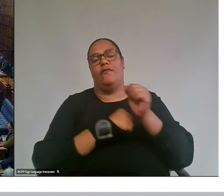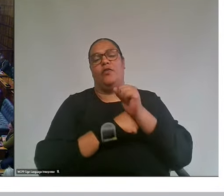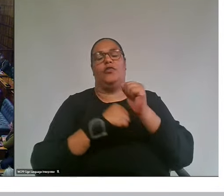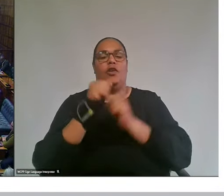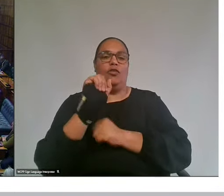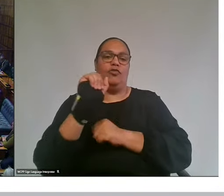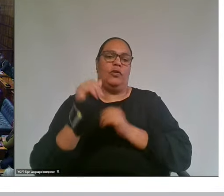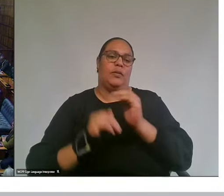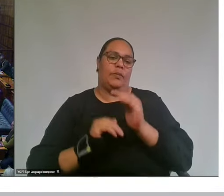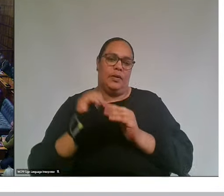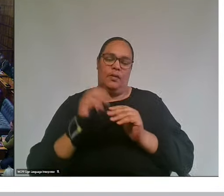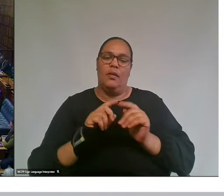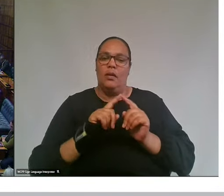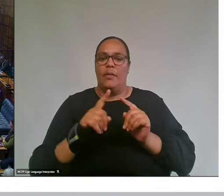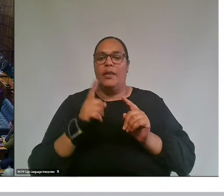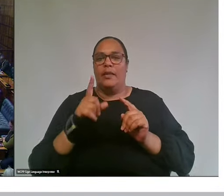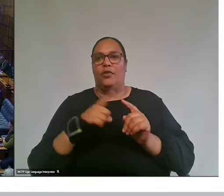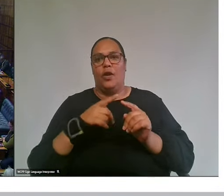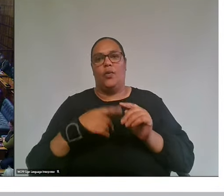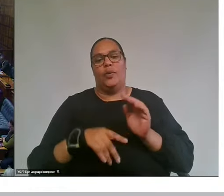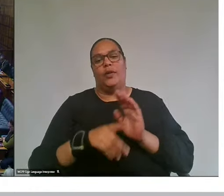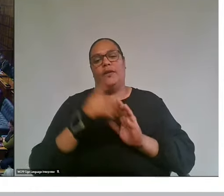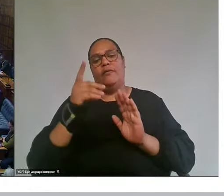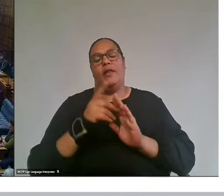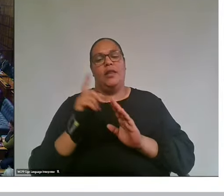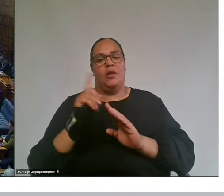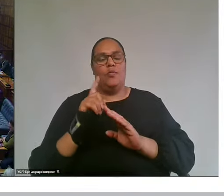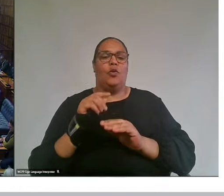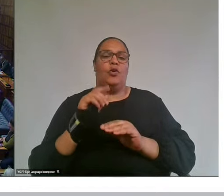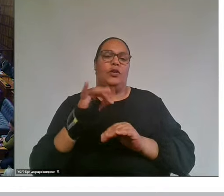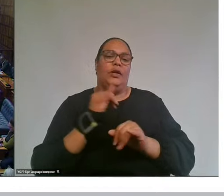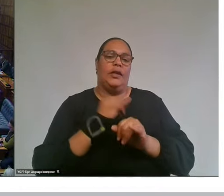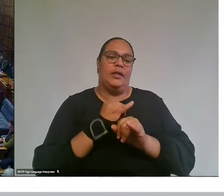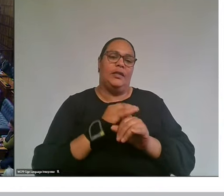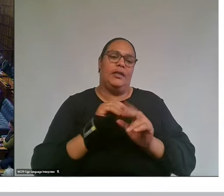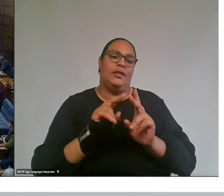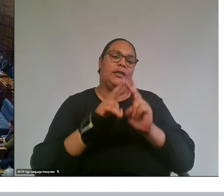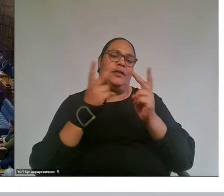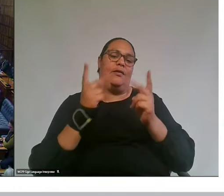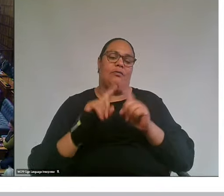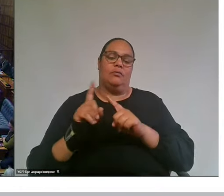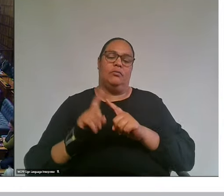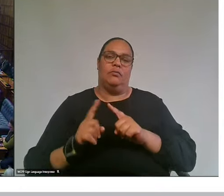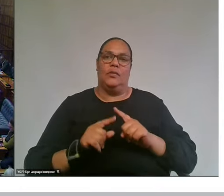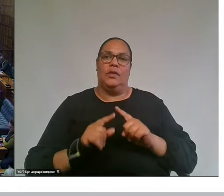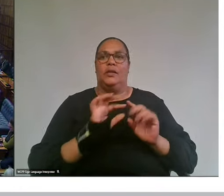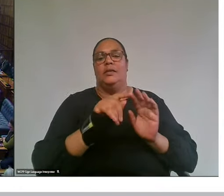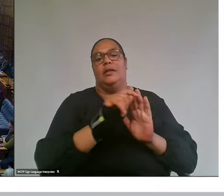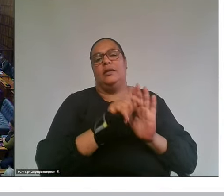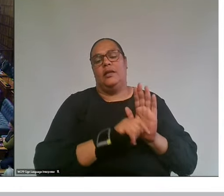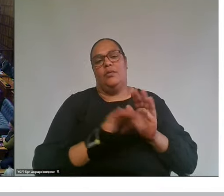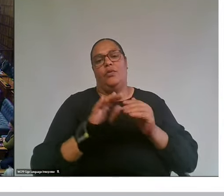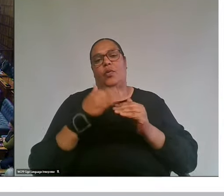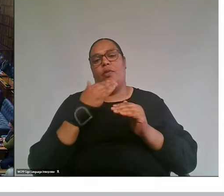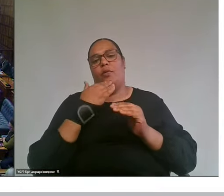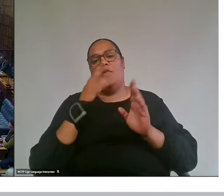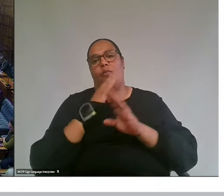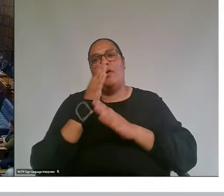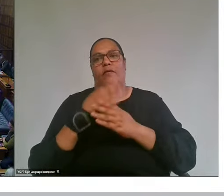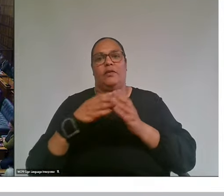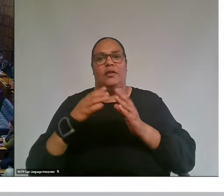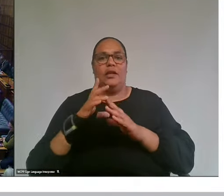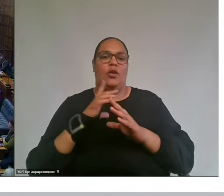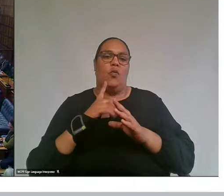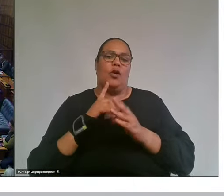therefore we have developed uh and entered into different kinds of lease terms with the private sector to